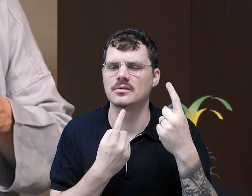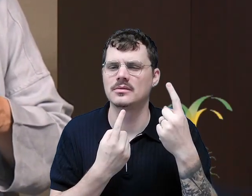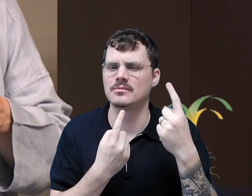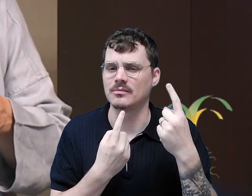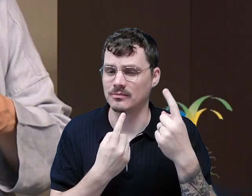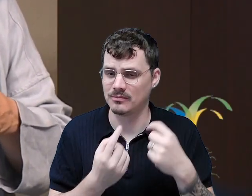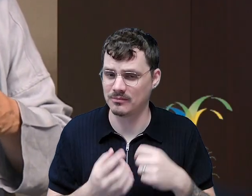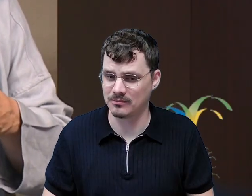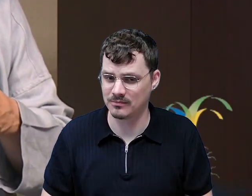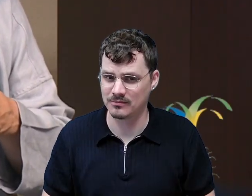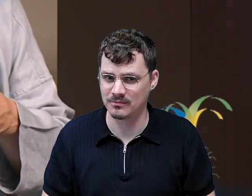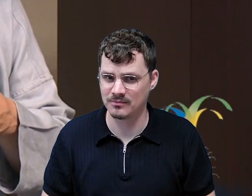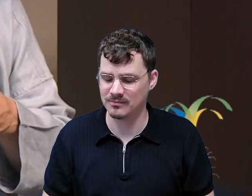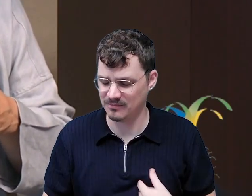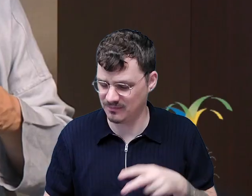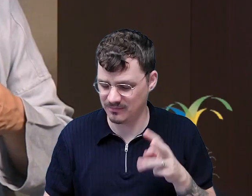could understand.